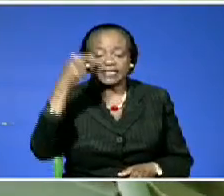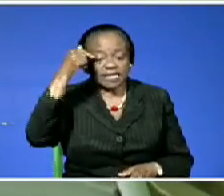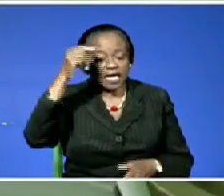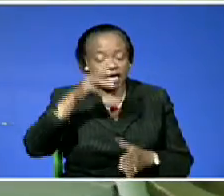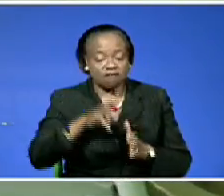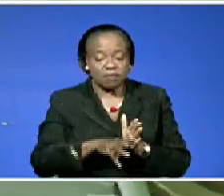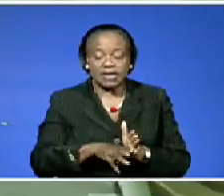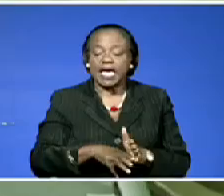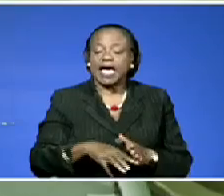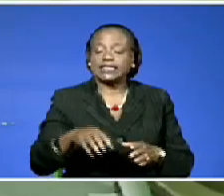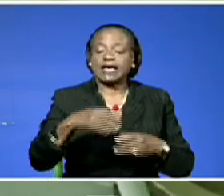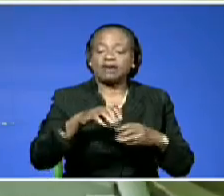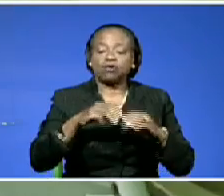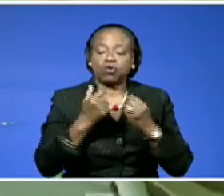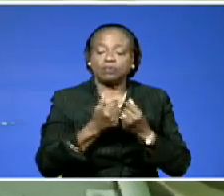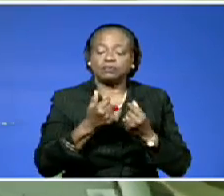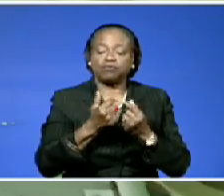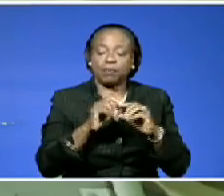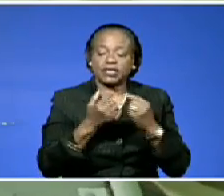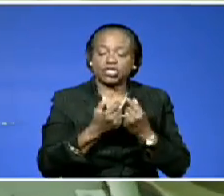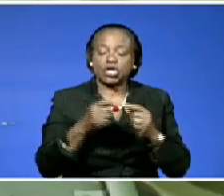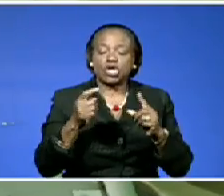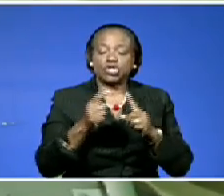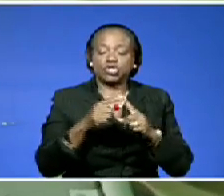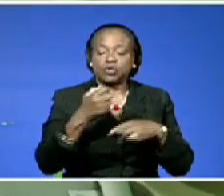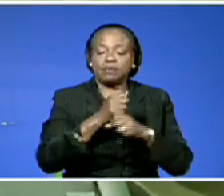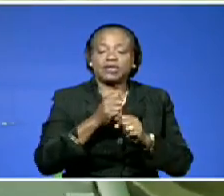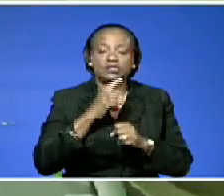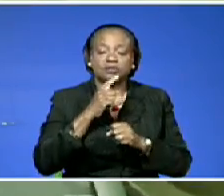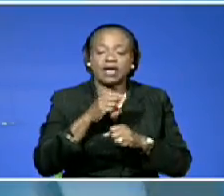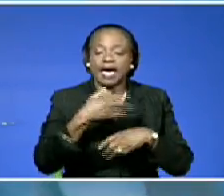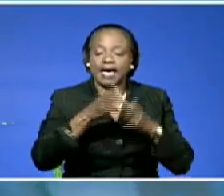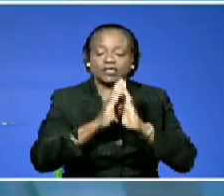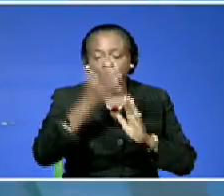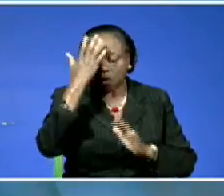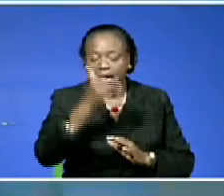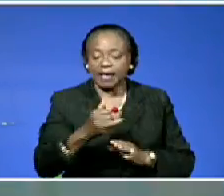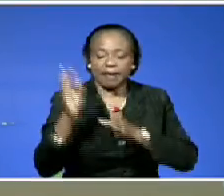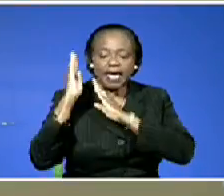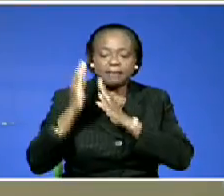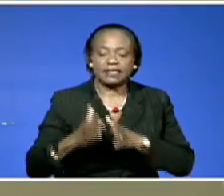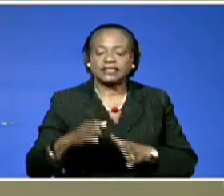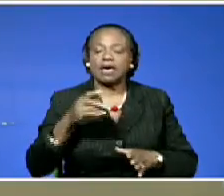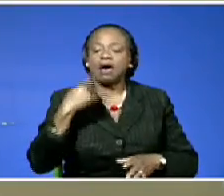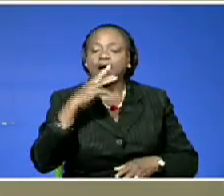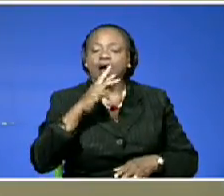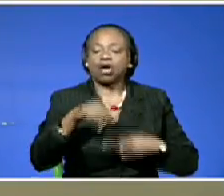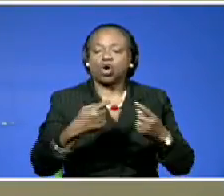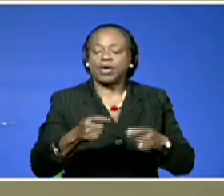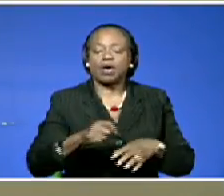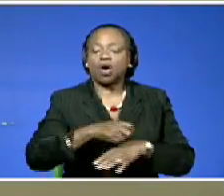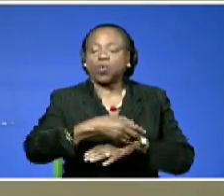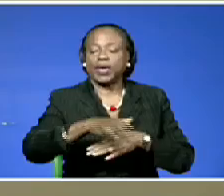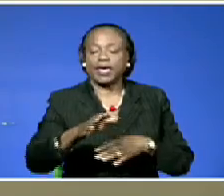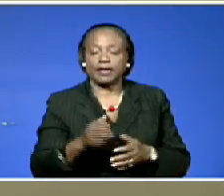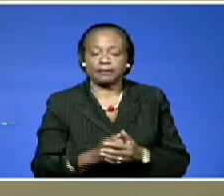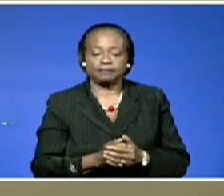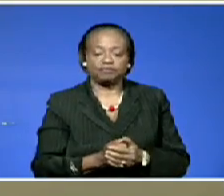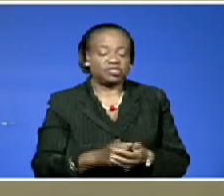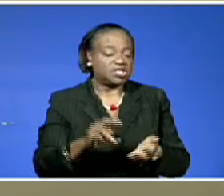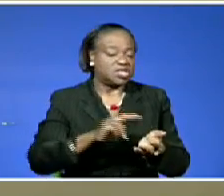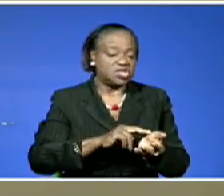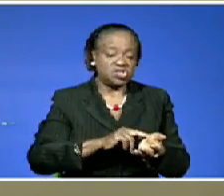bottom of why Bahamian nurses are seeking employment opportunities abroad. Nursing advertisements are out on a